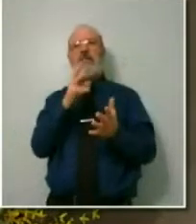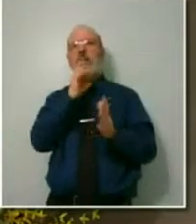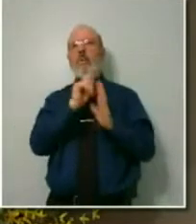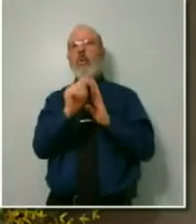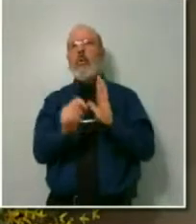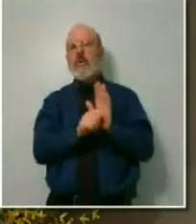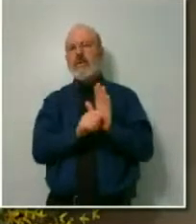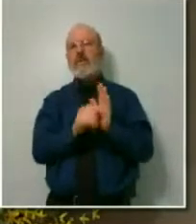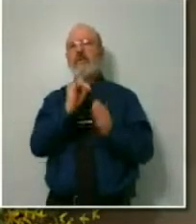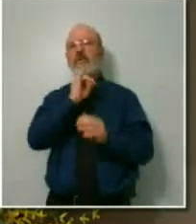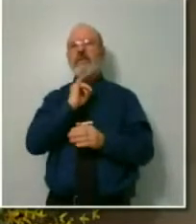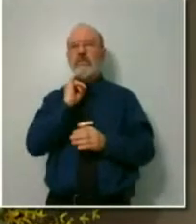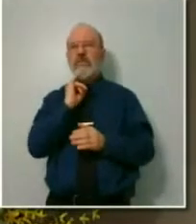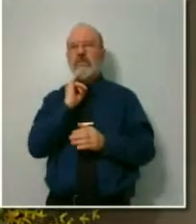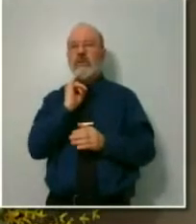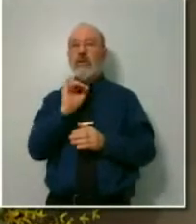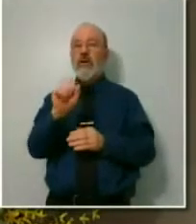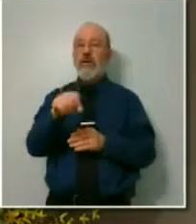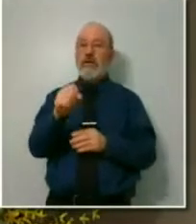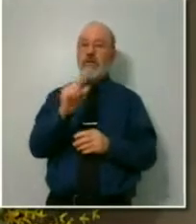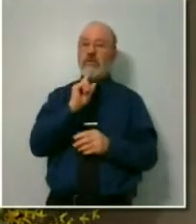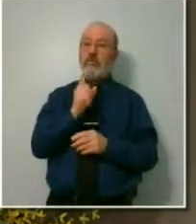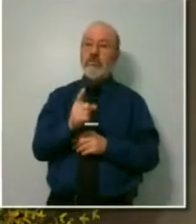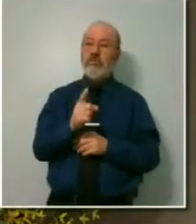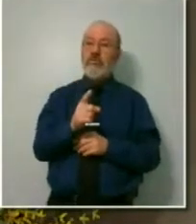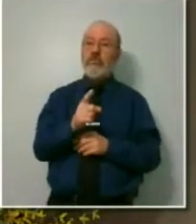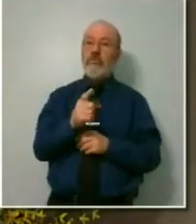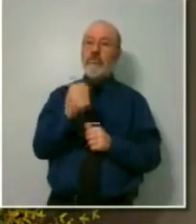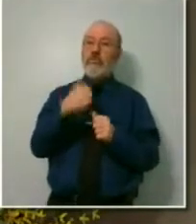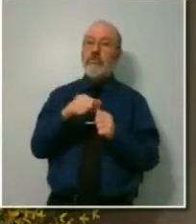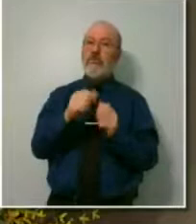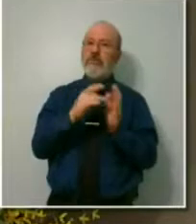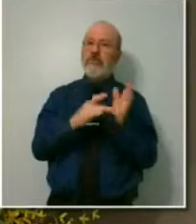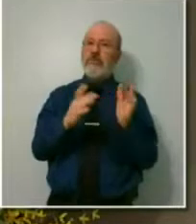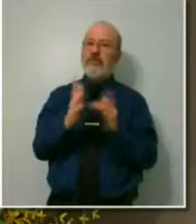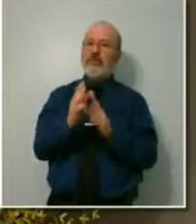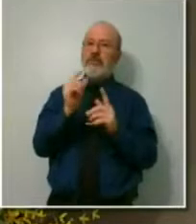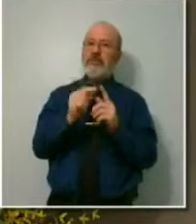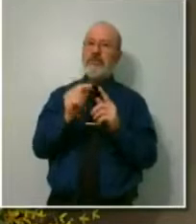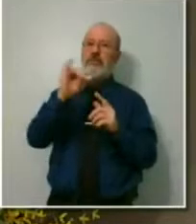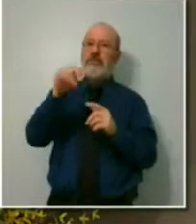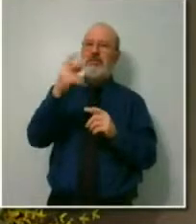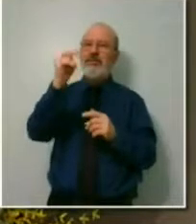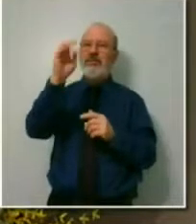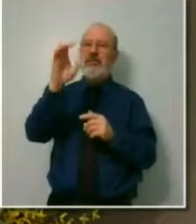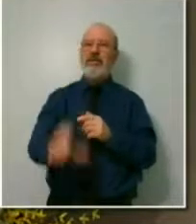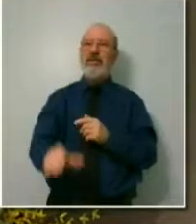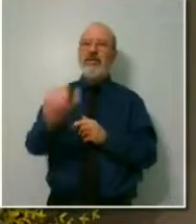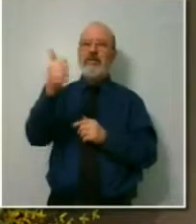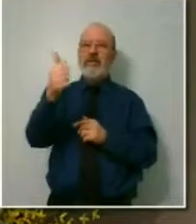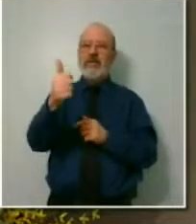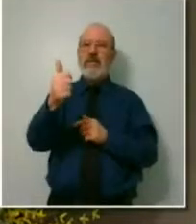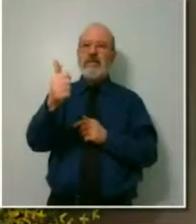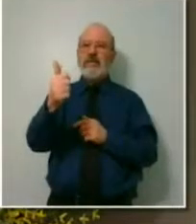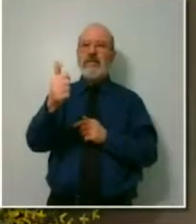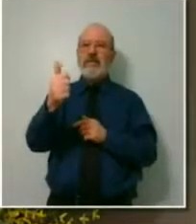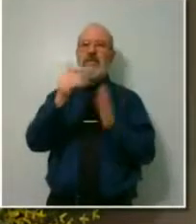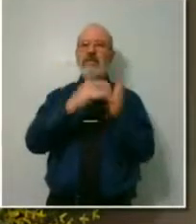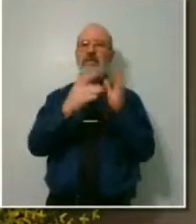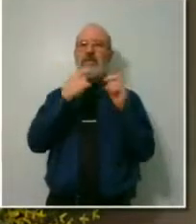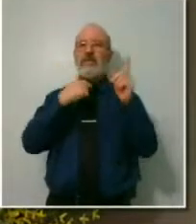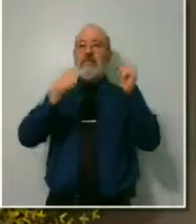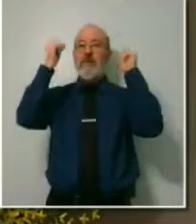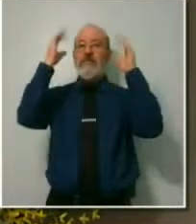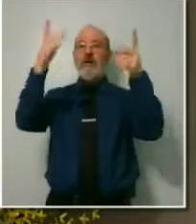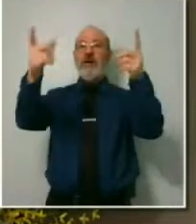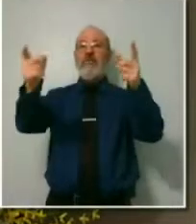Israel. Oh, yes. But do you remember Jesus' words in John chapter 10? He said, my Father has given you to